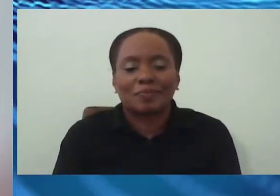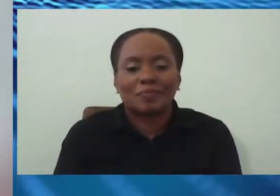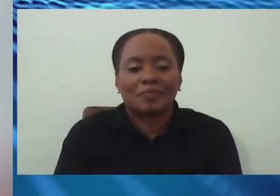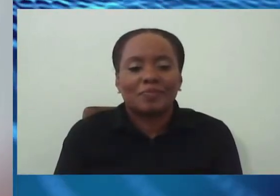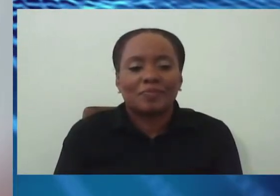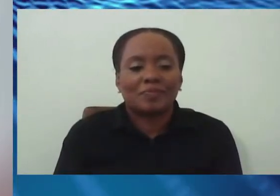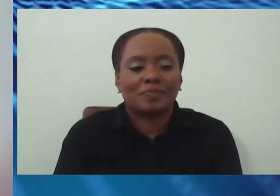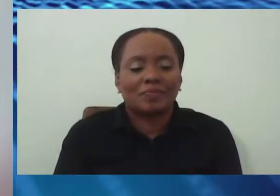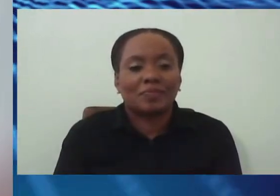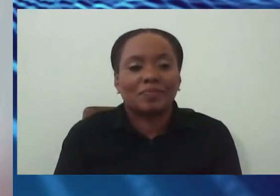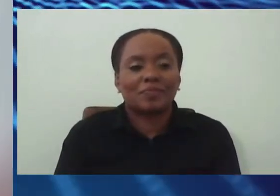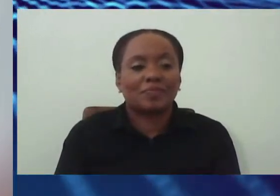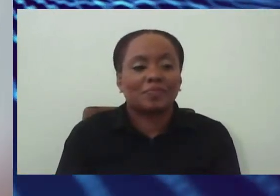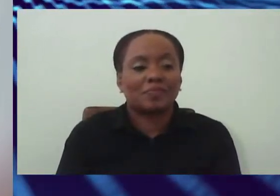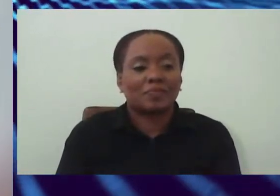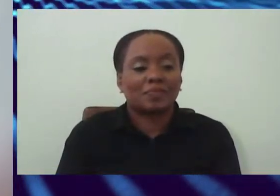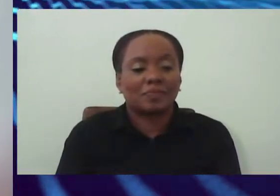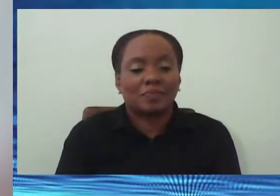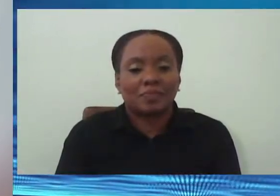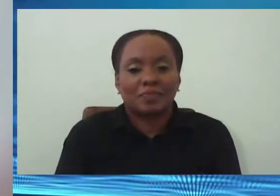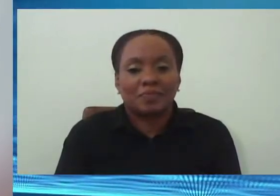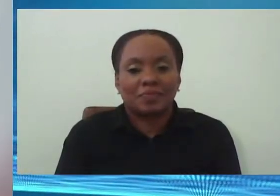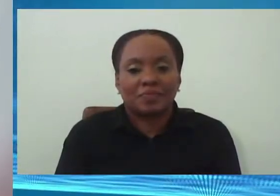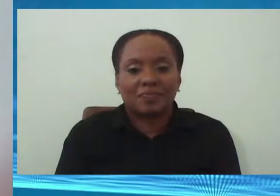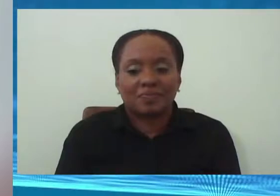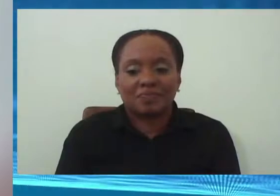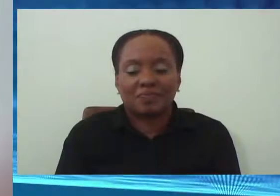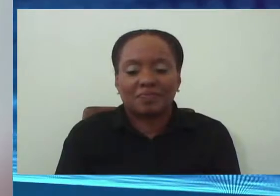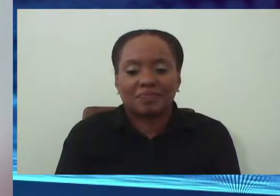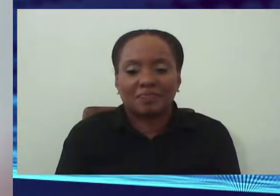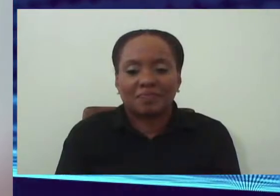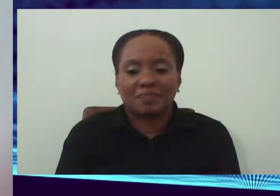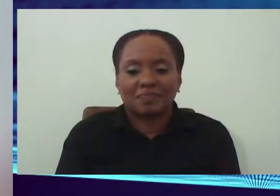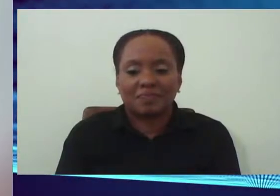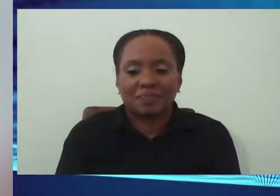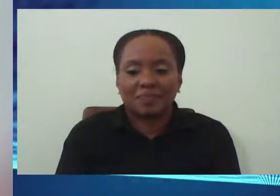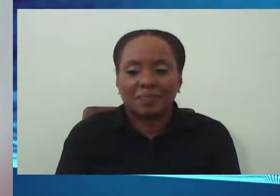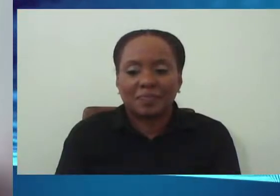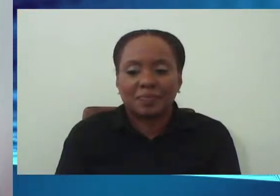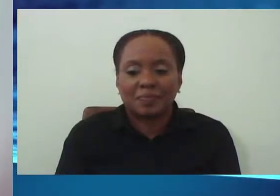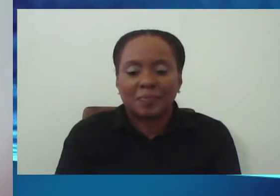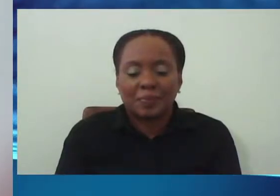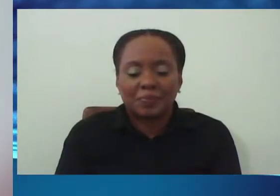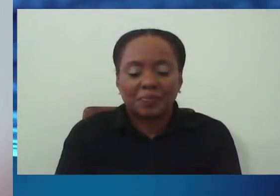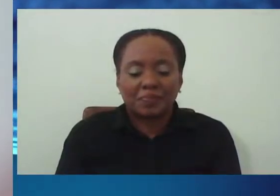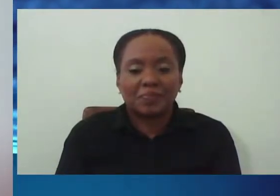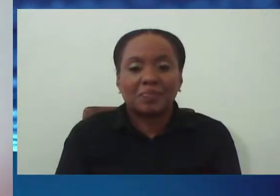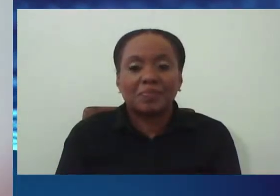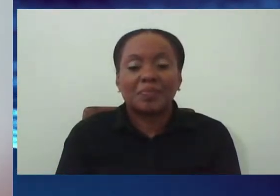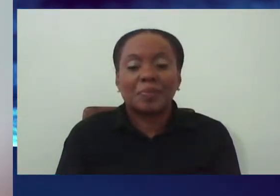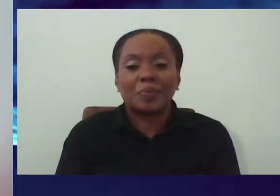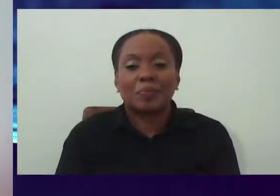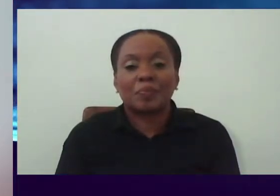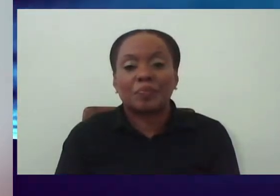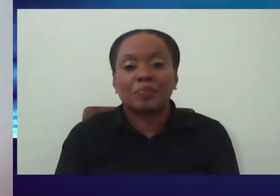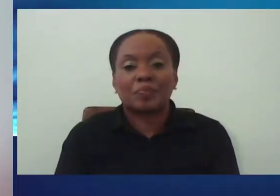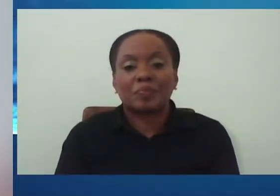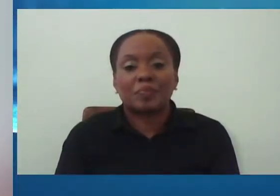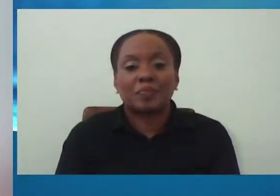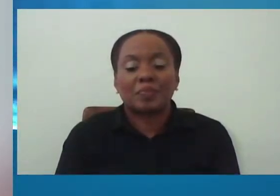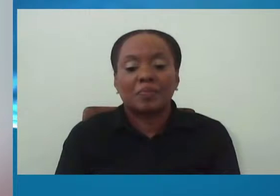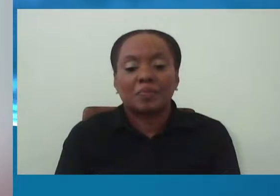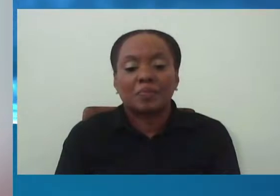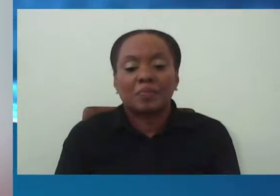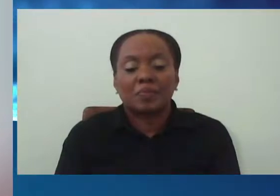So in short, we are encouraging persons to get tested and